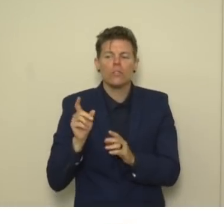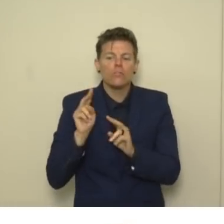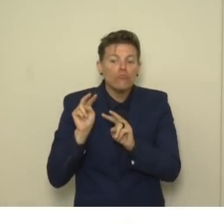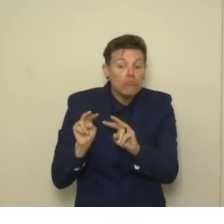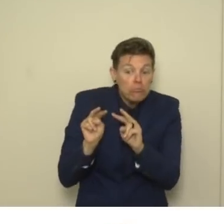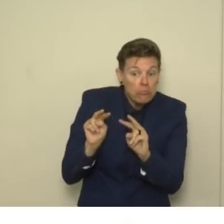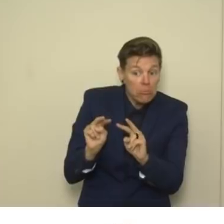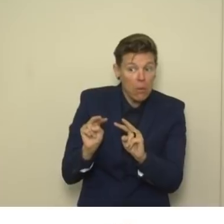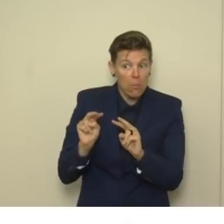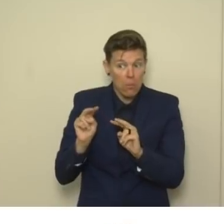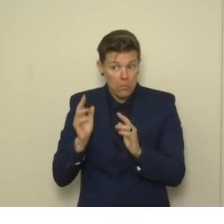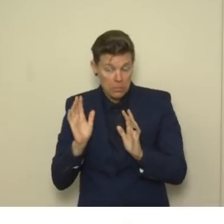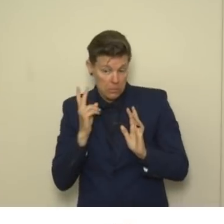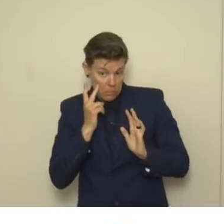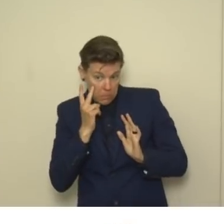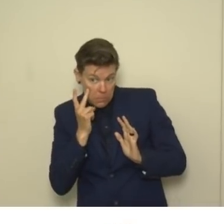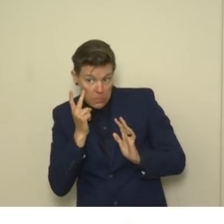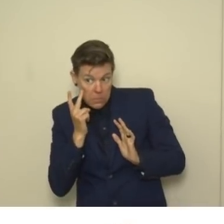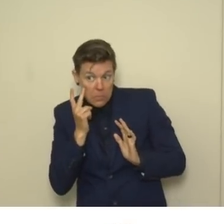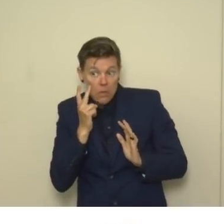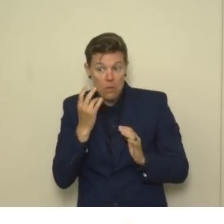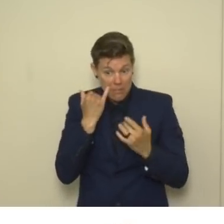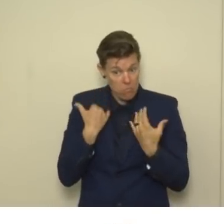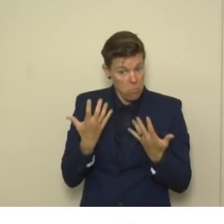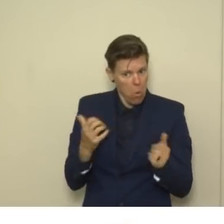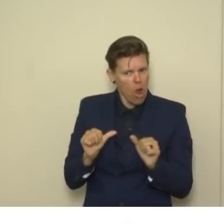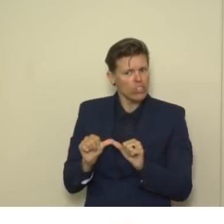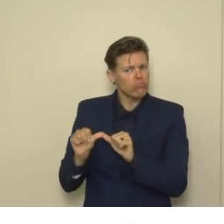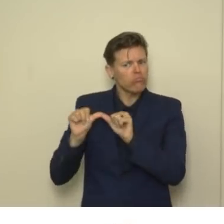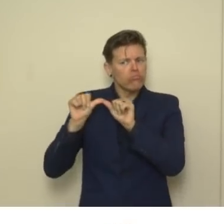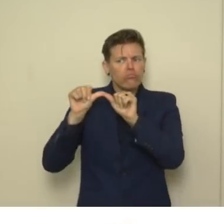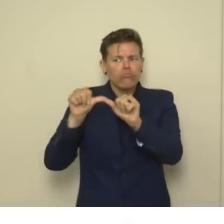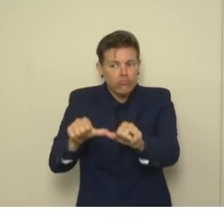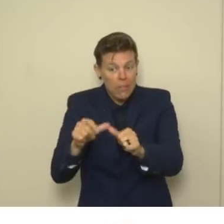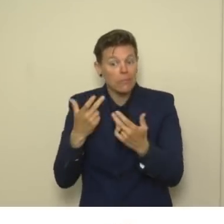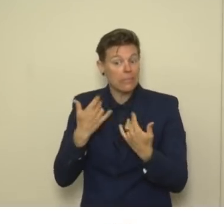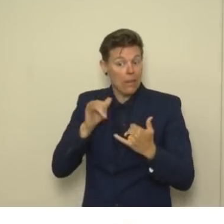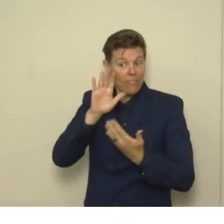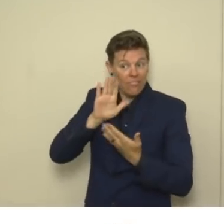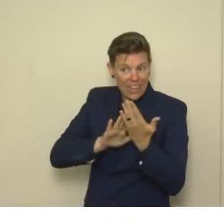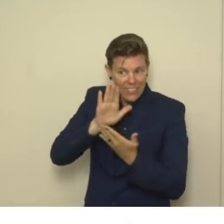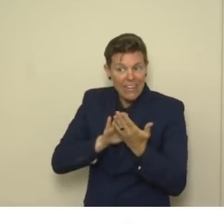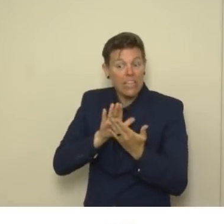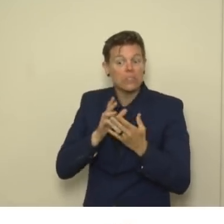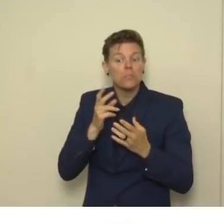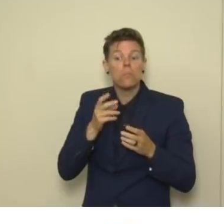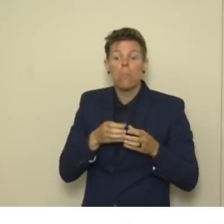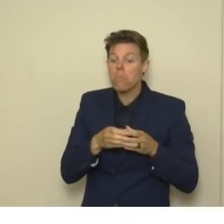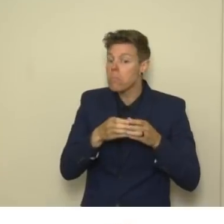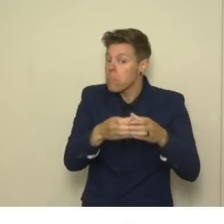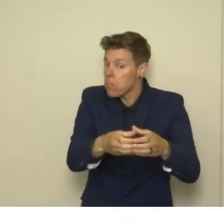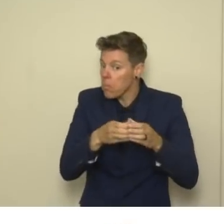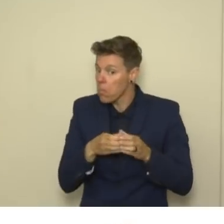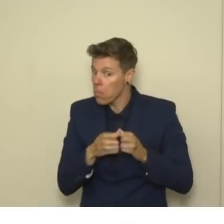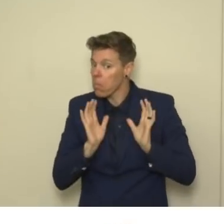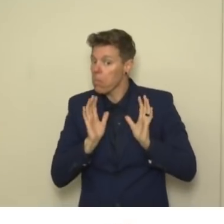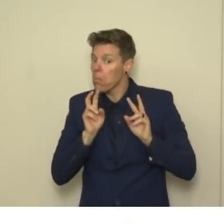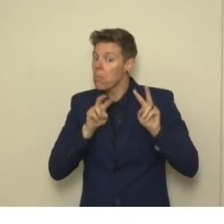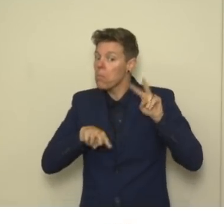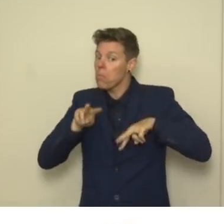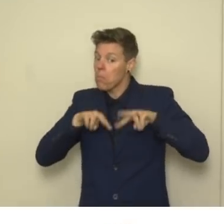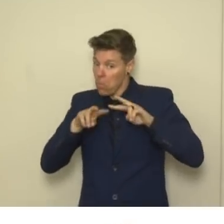to maintain an in-person school environment, our next step and goal is to bring